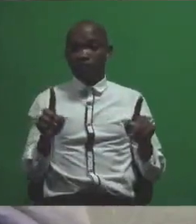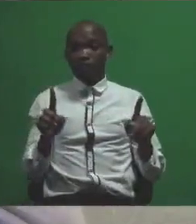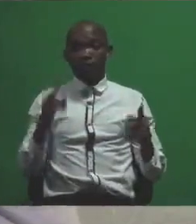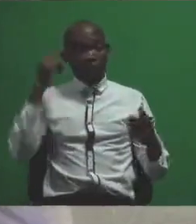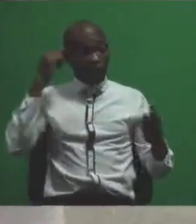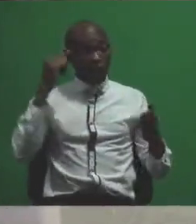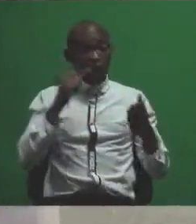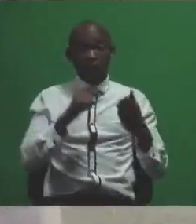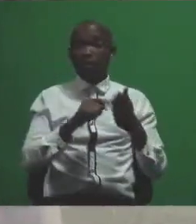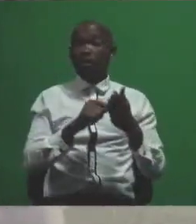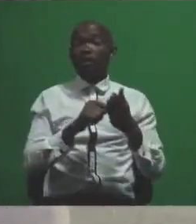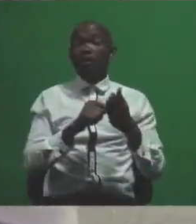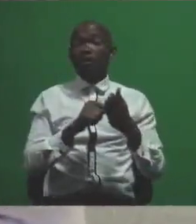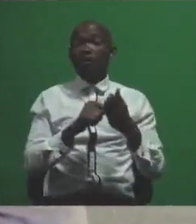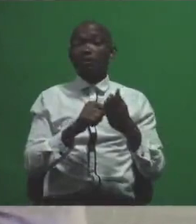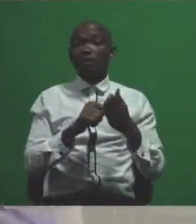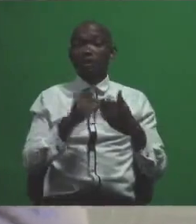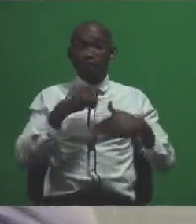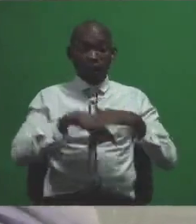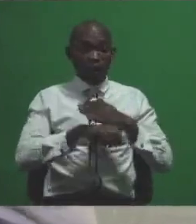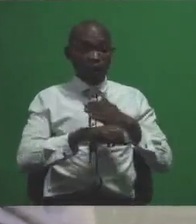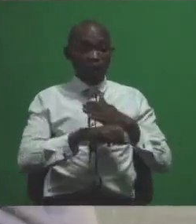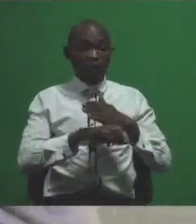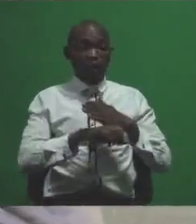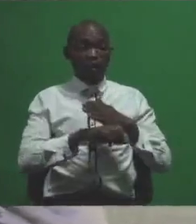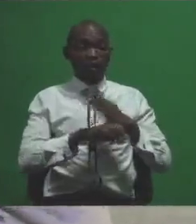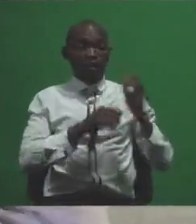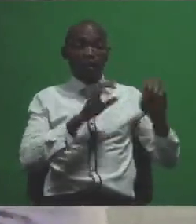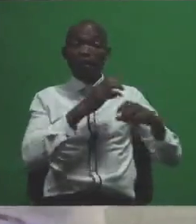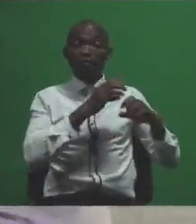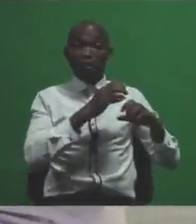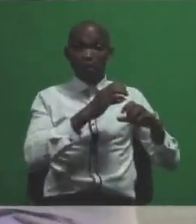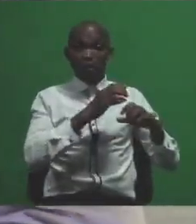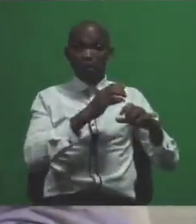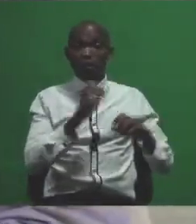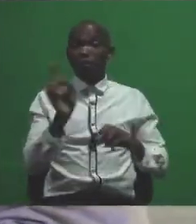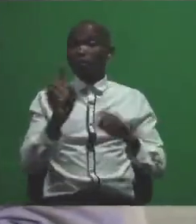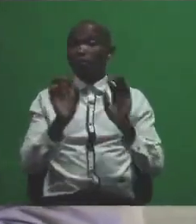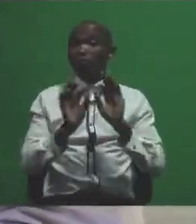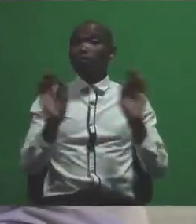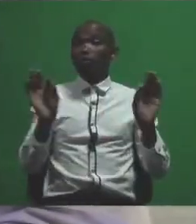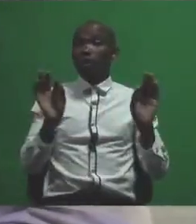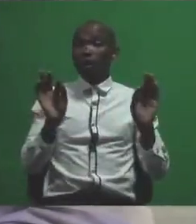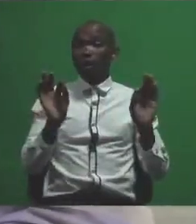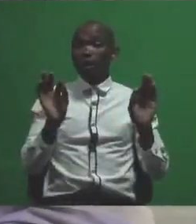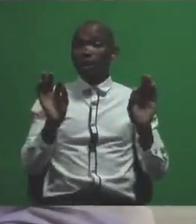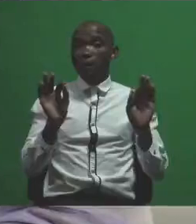that if they are in laboratory, so the laboratory is not well